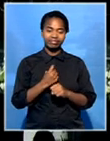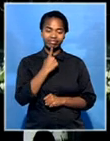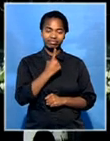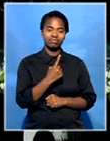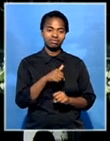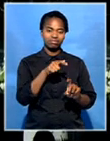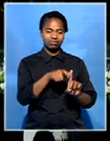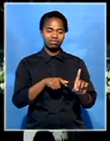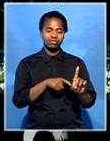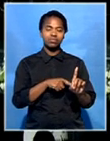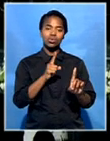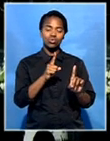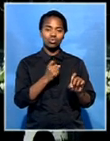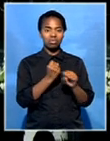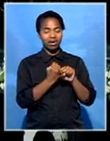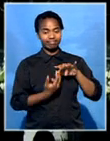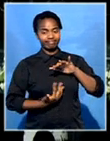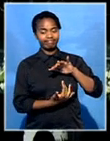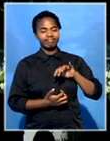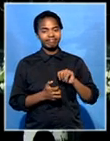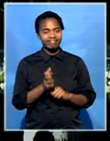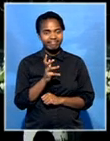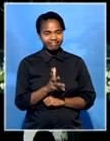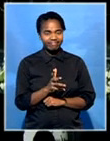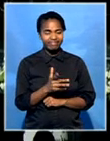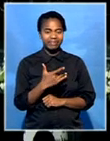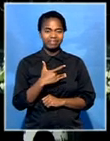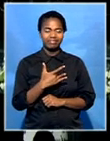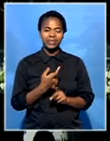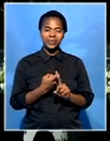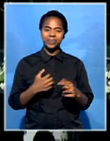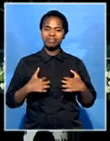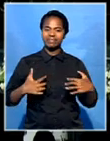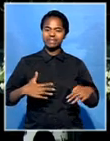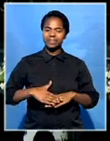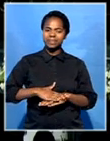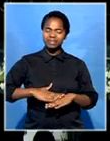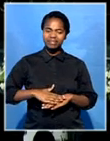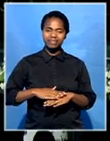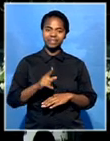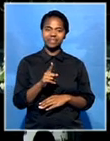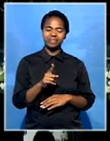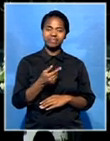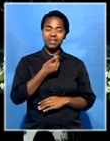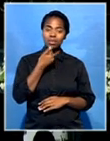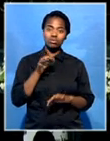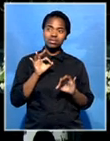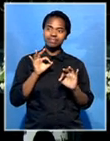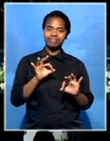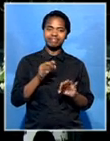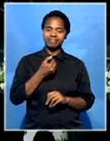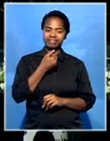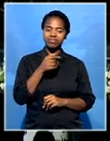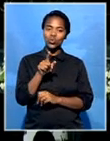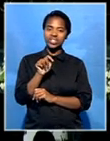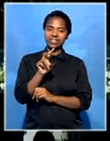now, you inspired me. You came from such humble beginnings to becoming one of the most loved